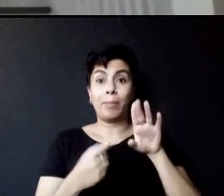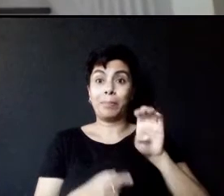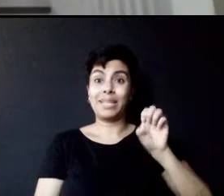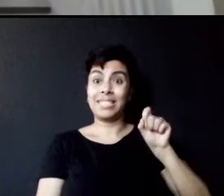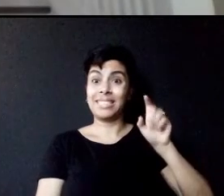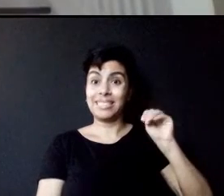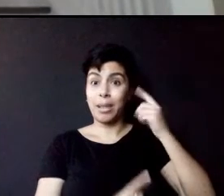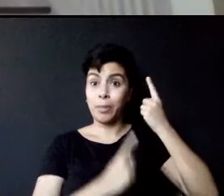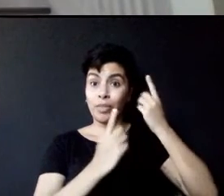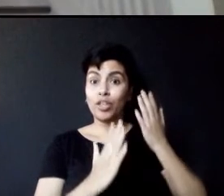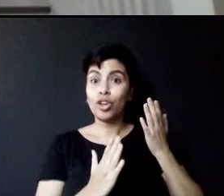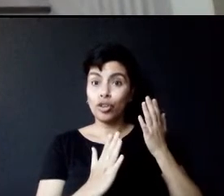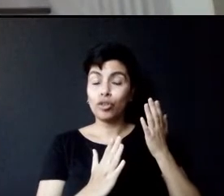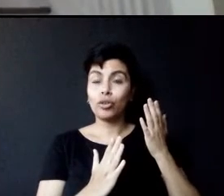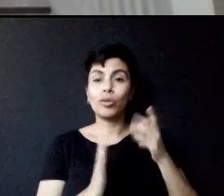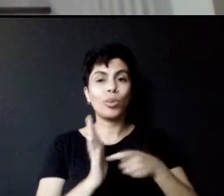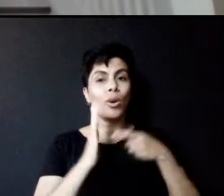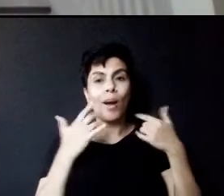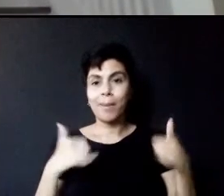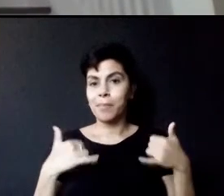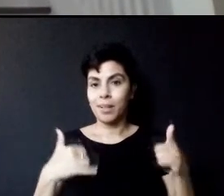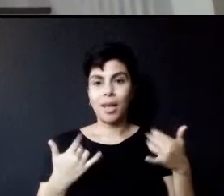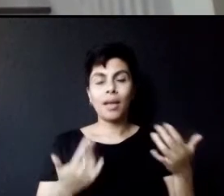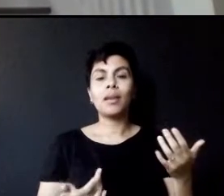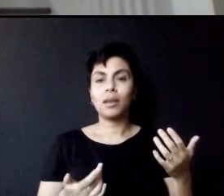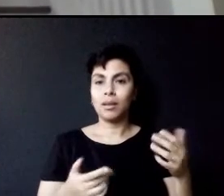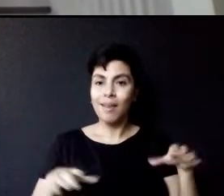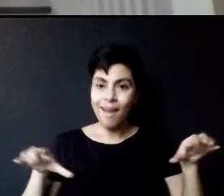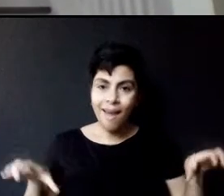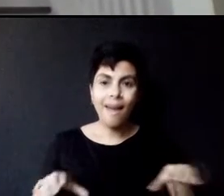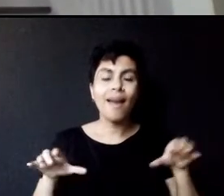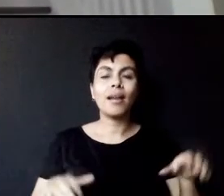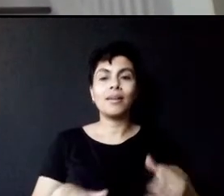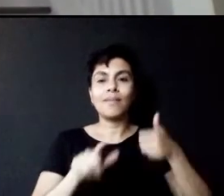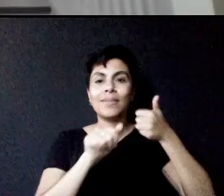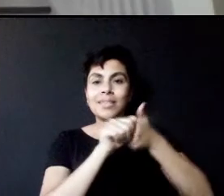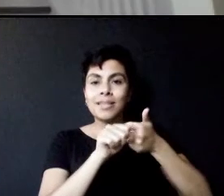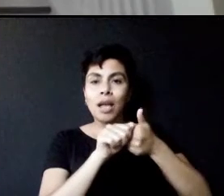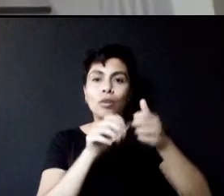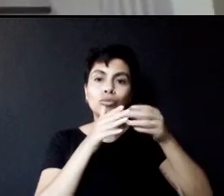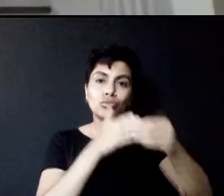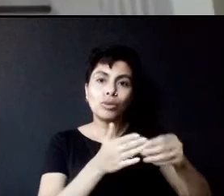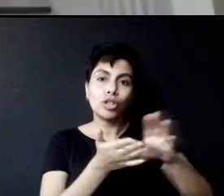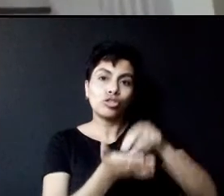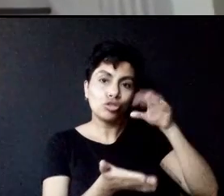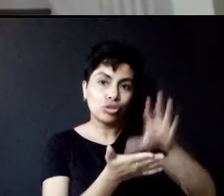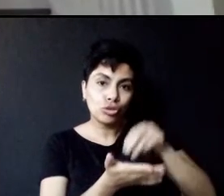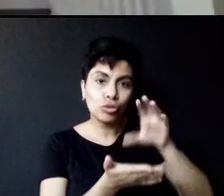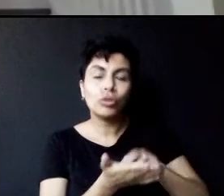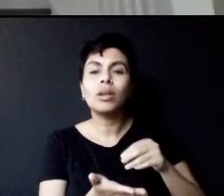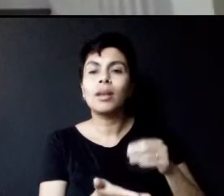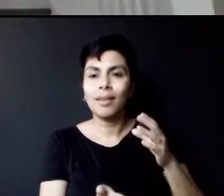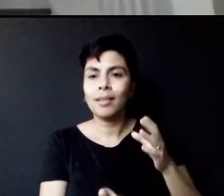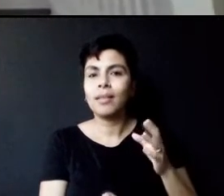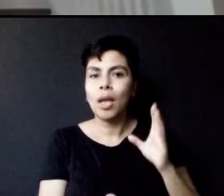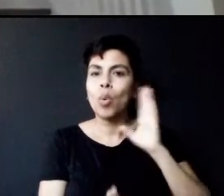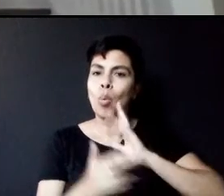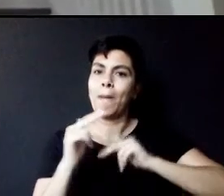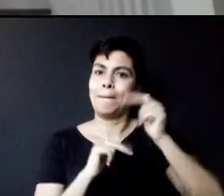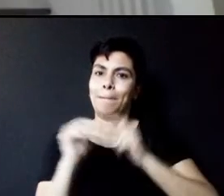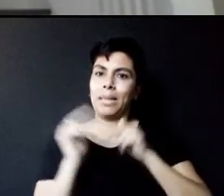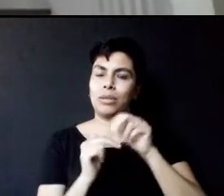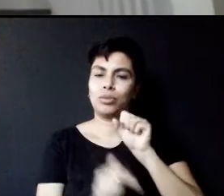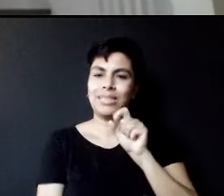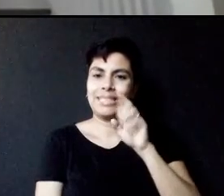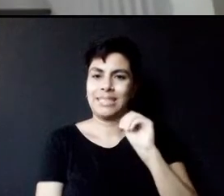STEM thinkers, children need more play. And also active and self-directed learning builds STEM skills and